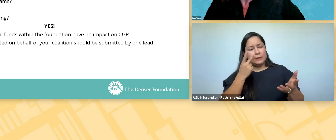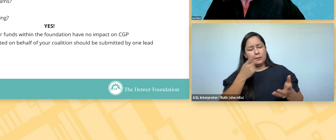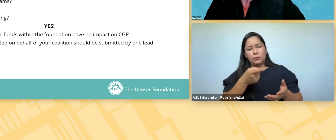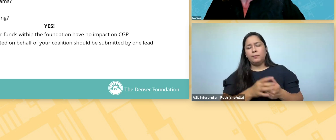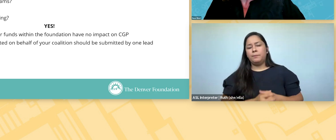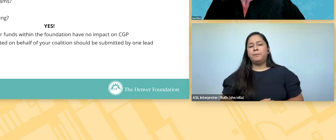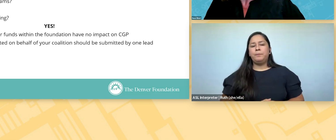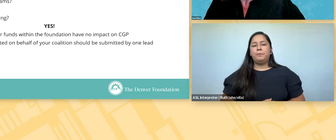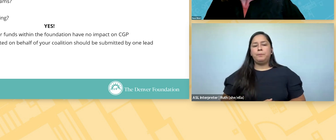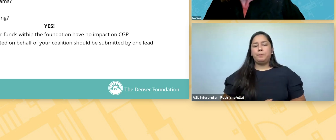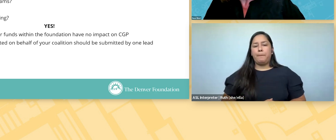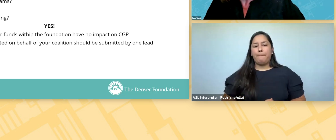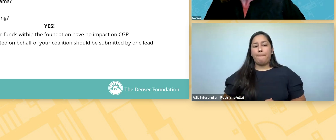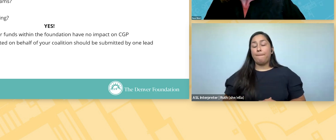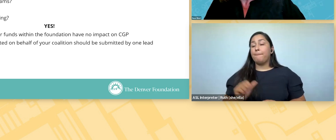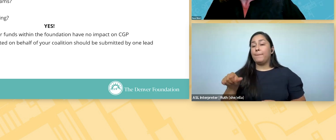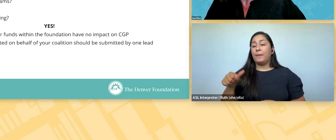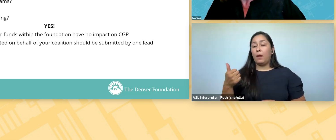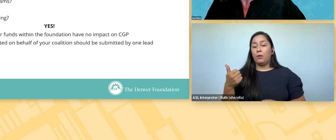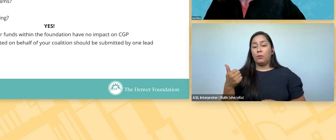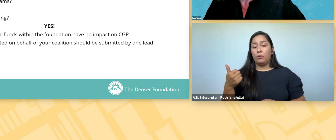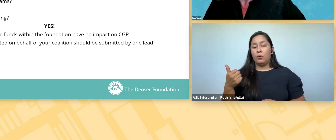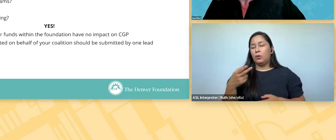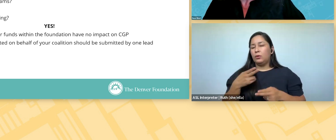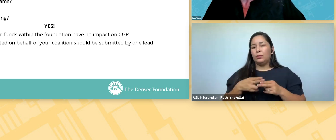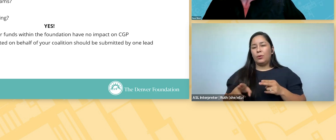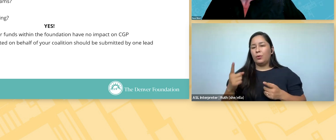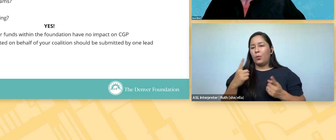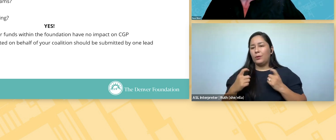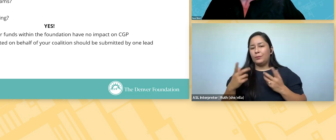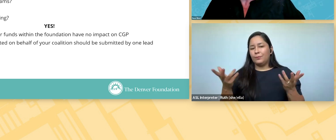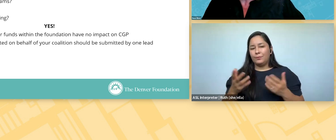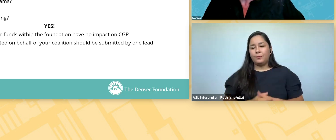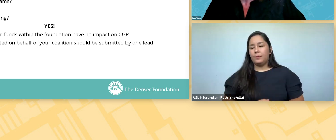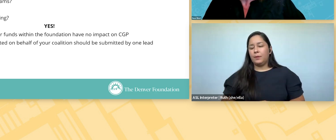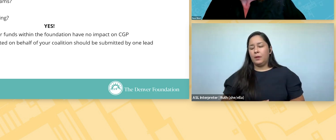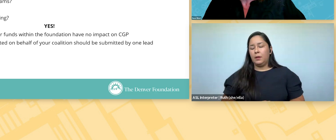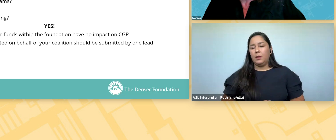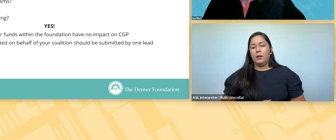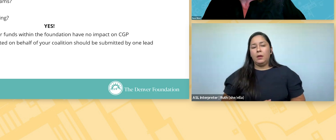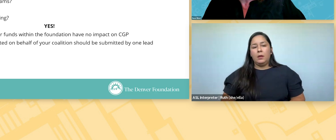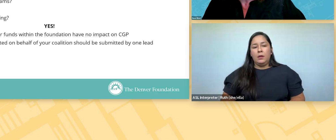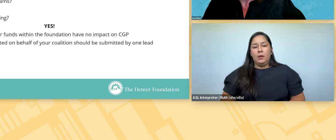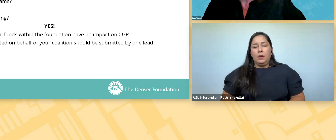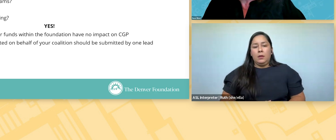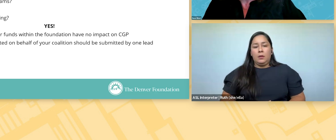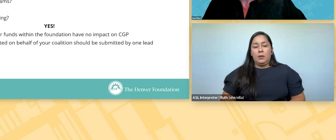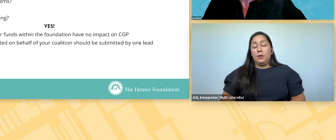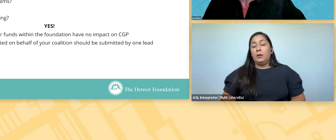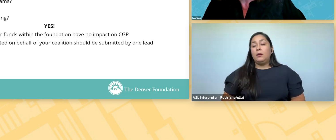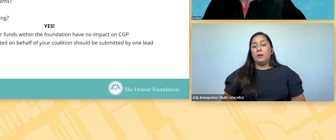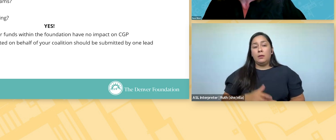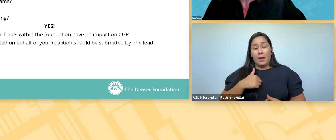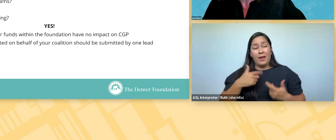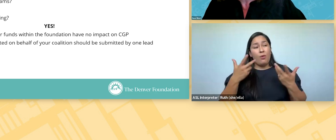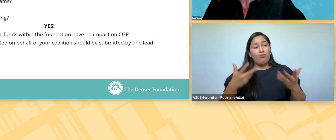ways. Some other just quick questions are that if you have been applying to other